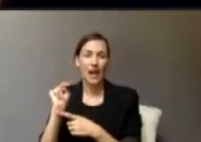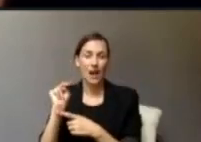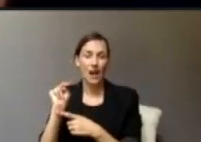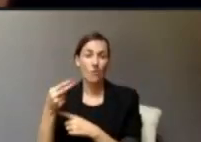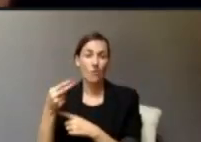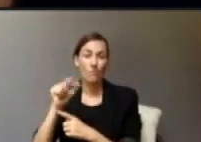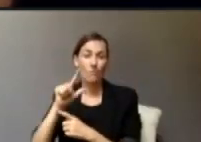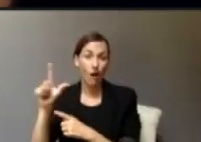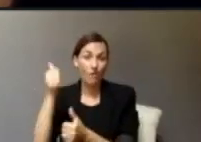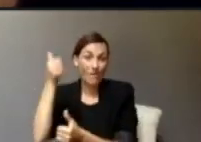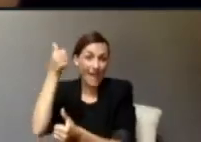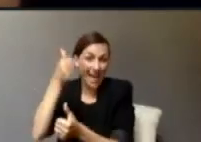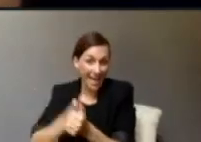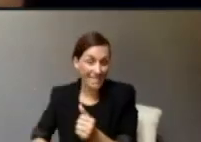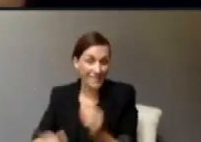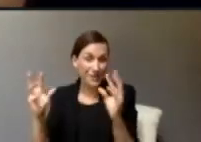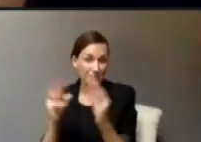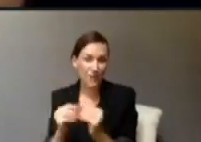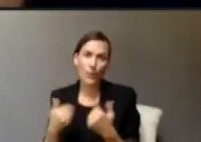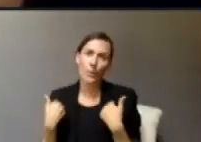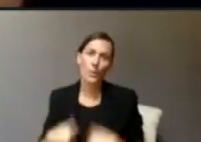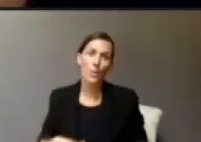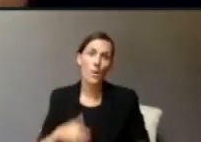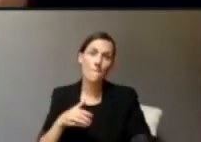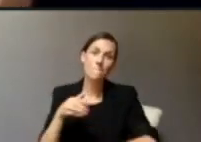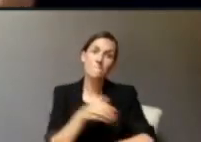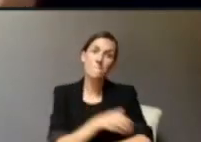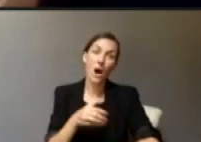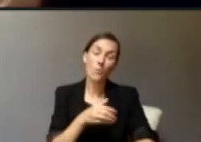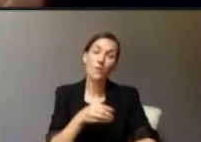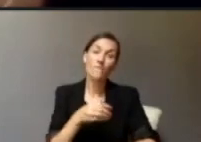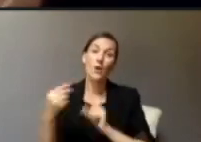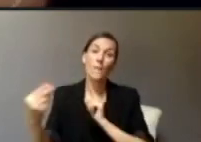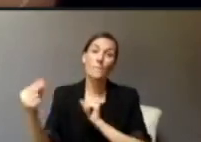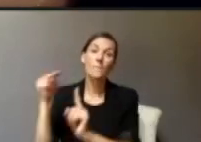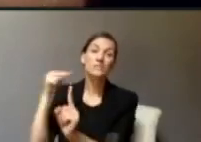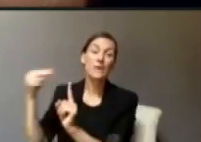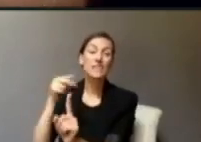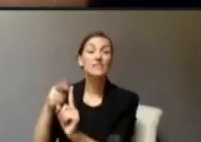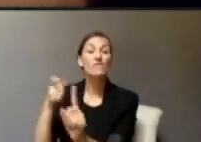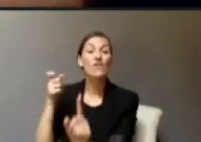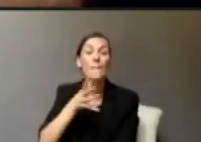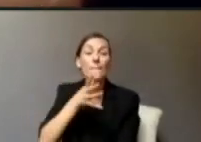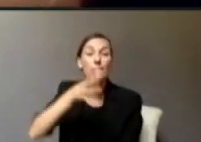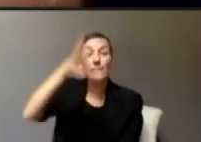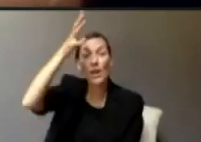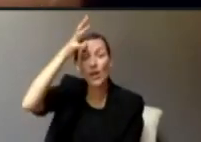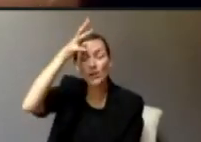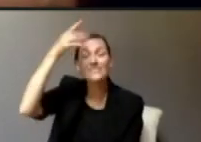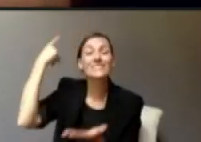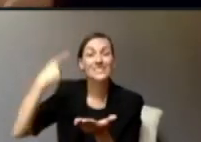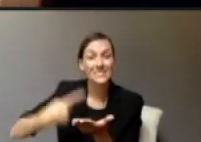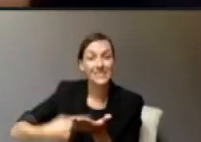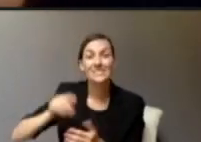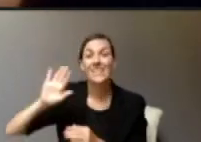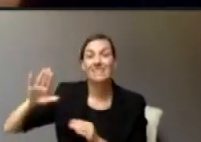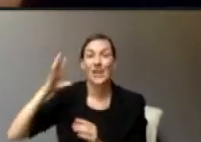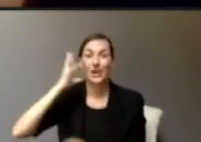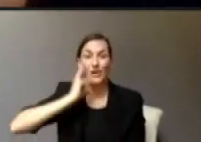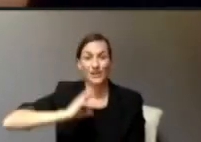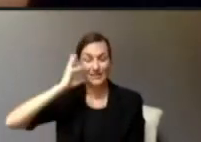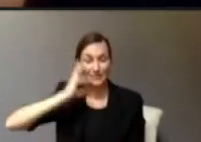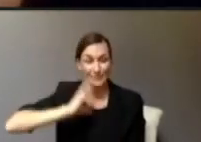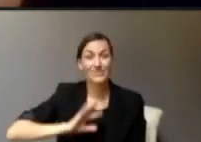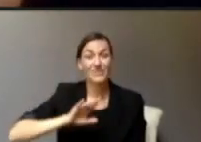one of those, we have powerful parent voices that share exactly the kind of experiences that you're talking about. And I